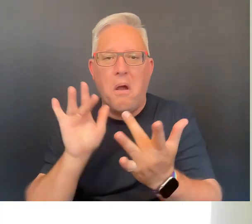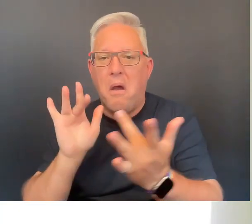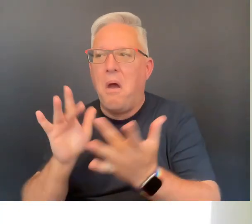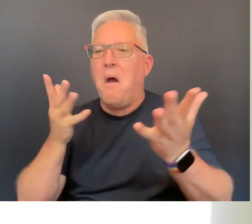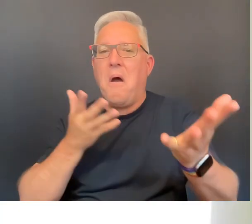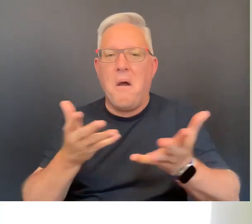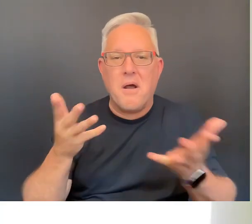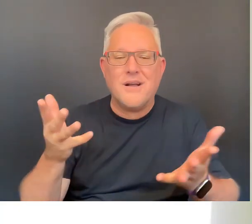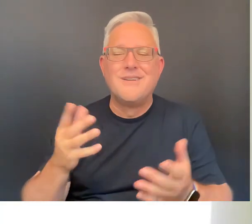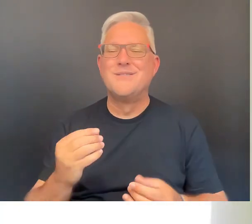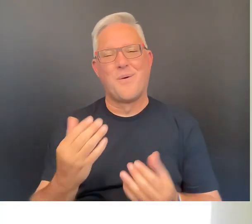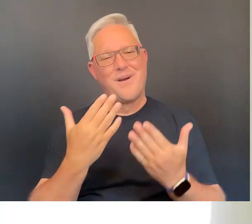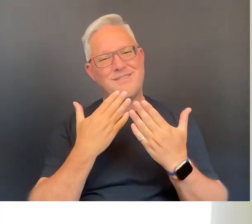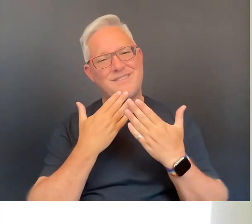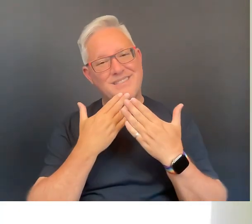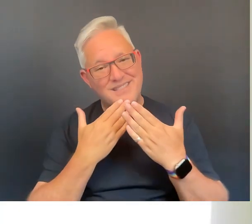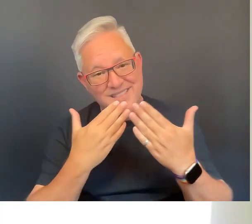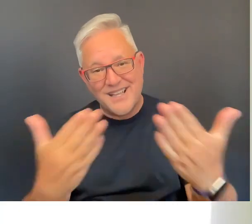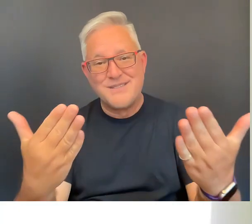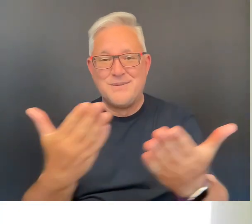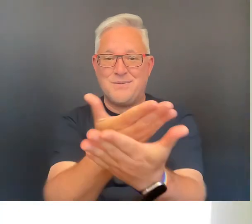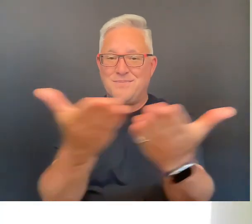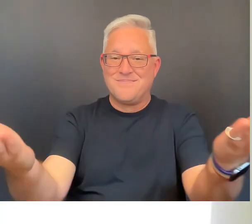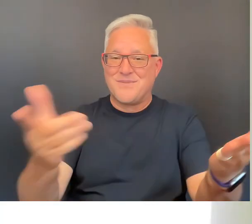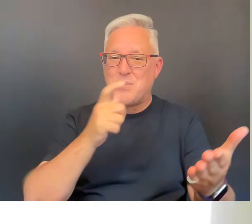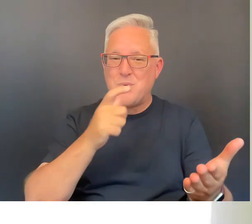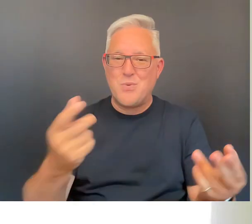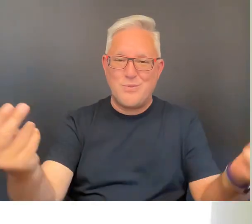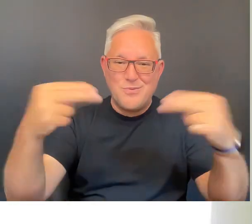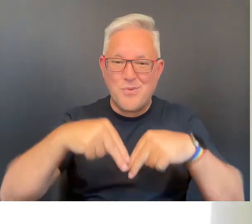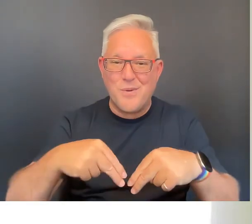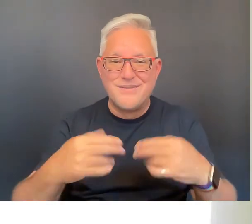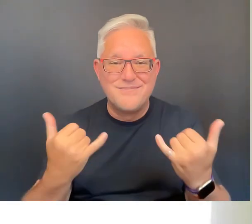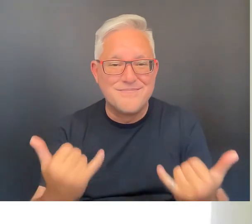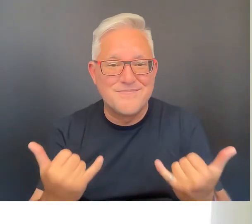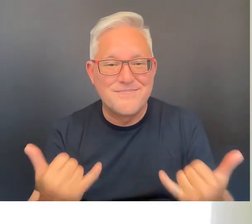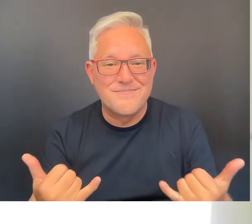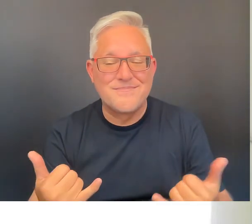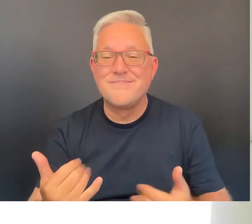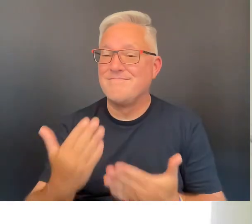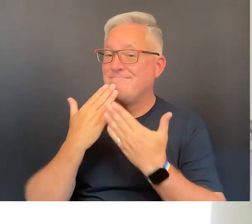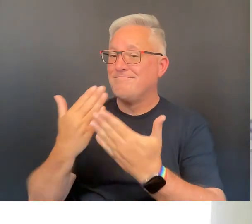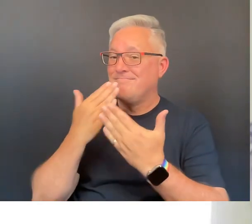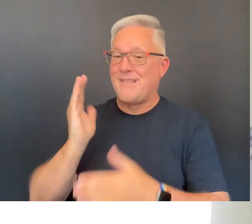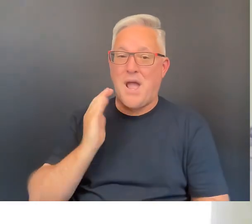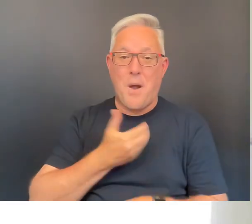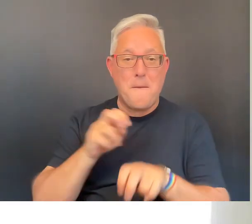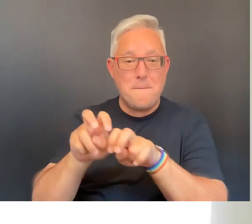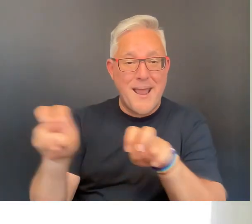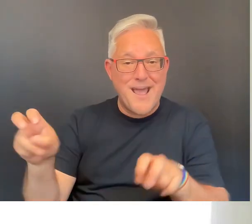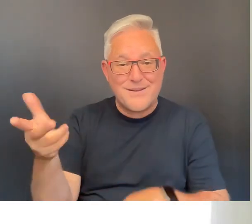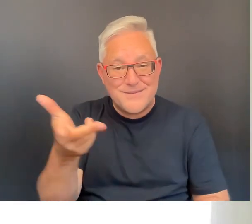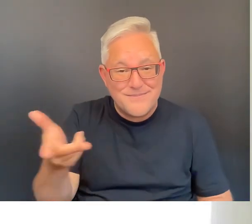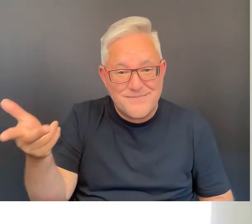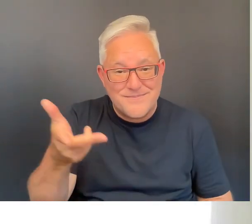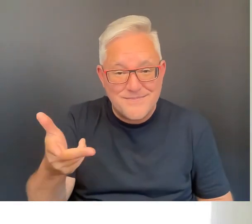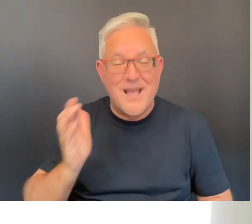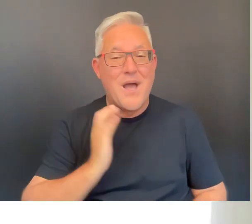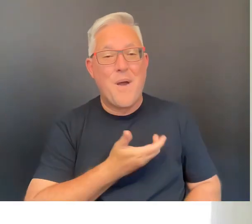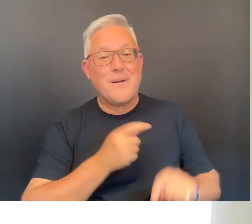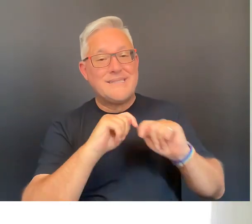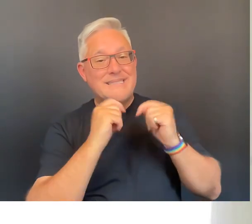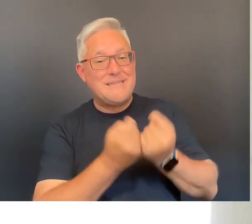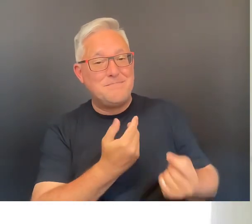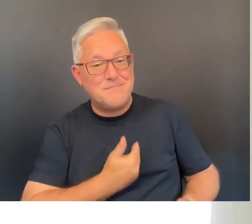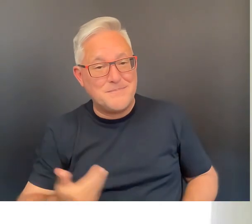to say thank you for all of those who joined in, for our panelists, our team members. Thank